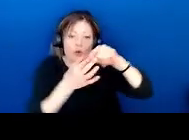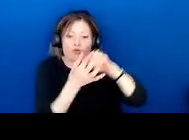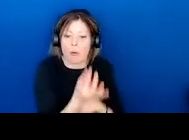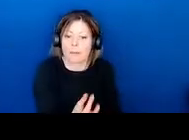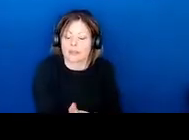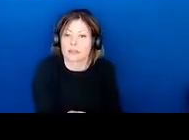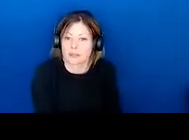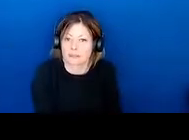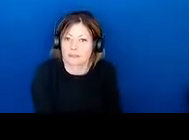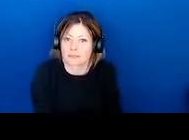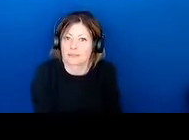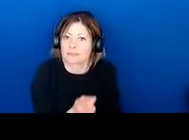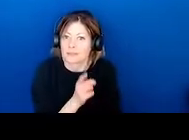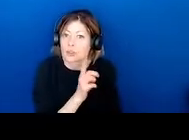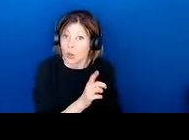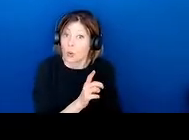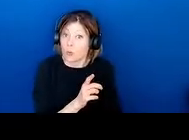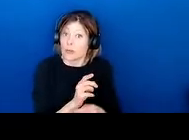iron in a garden.